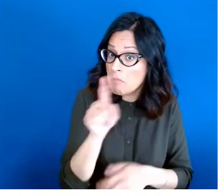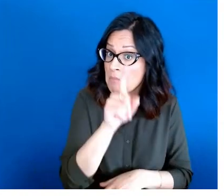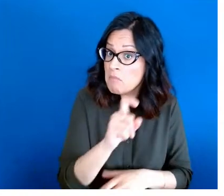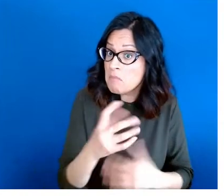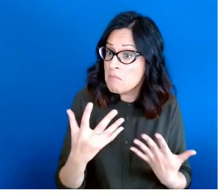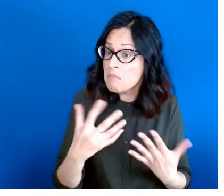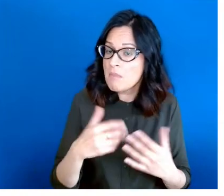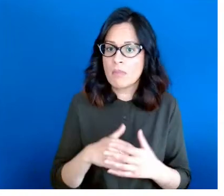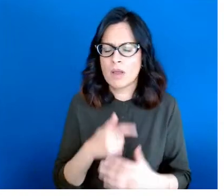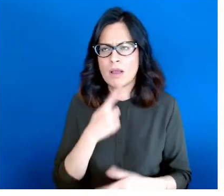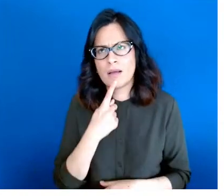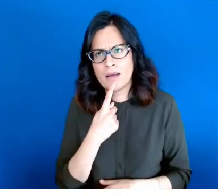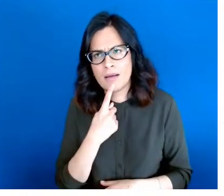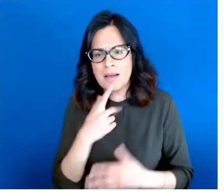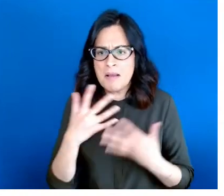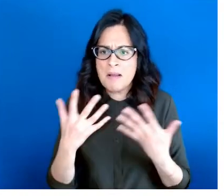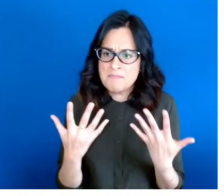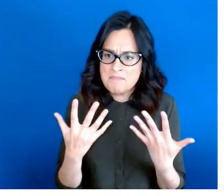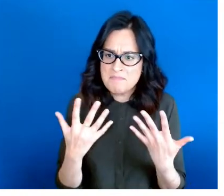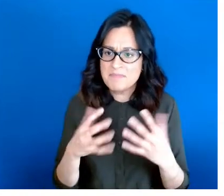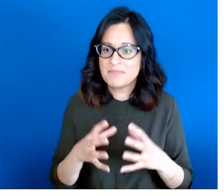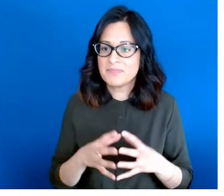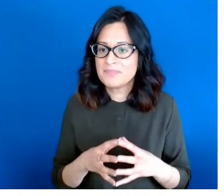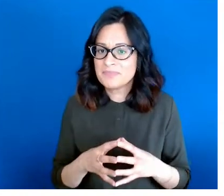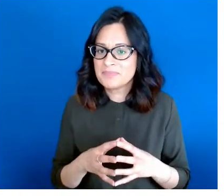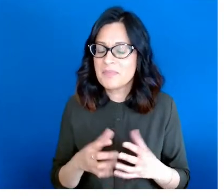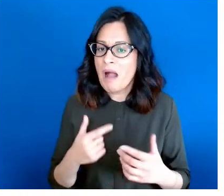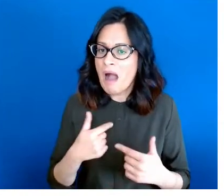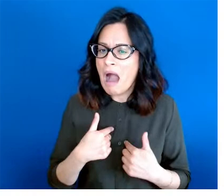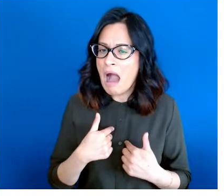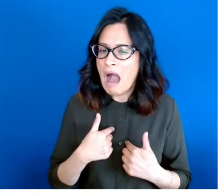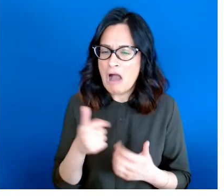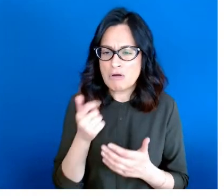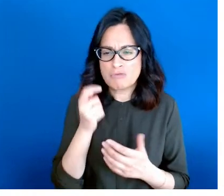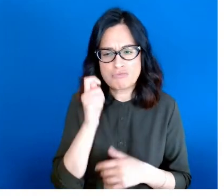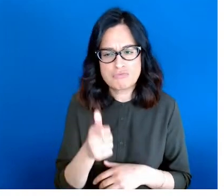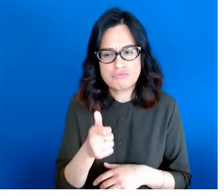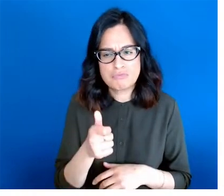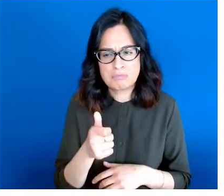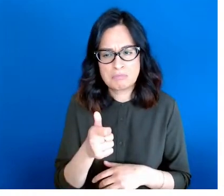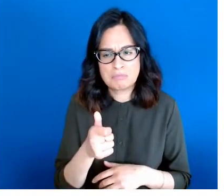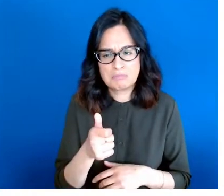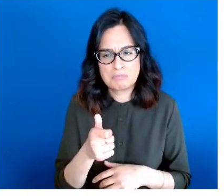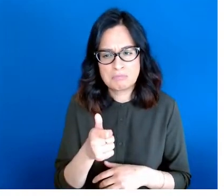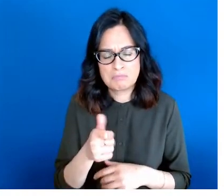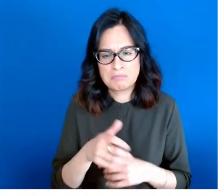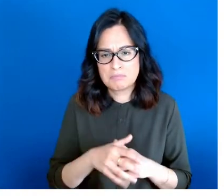I would say it's unusual. I